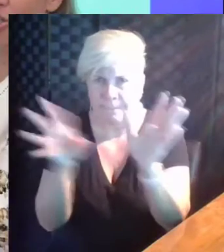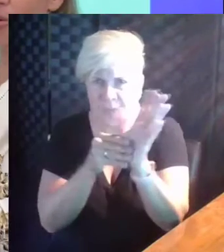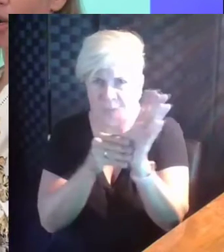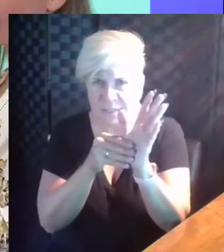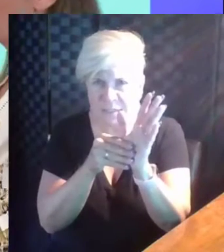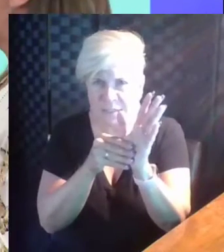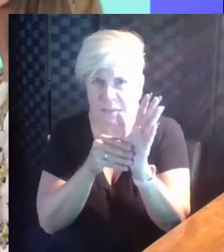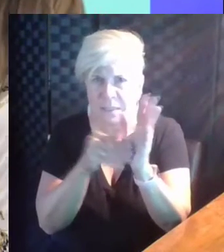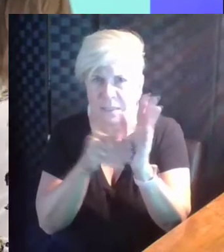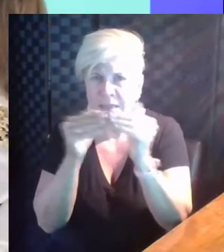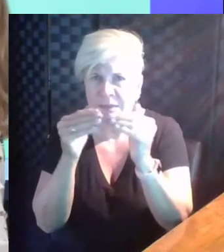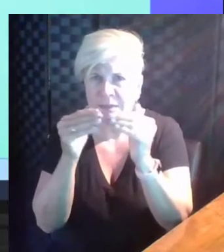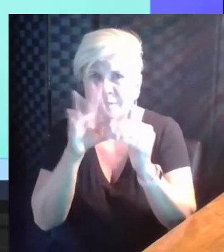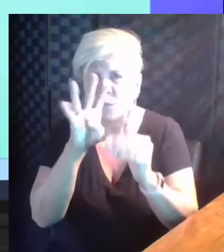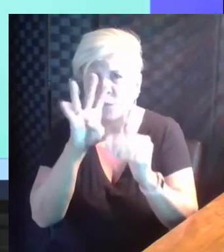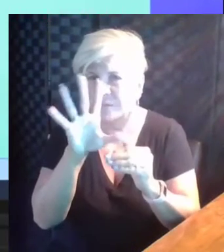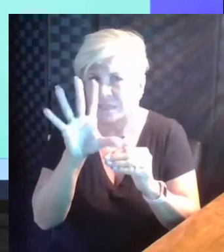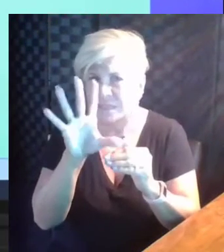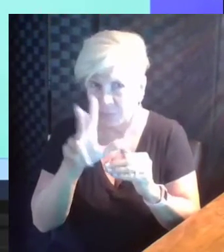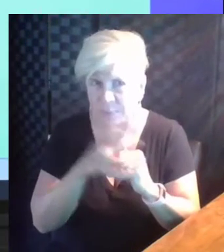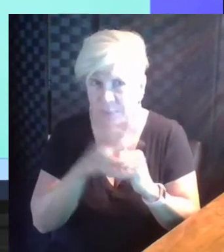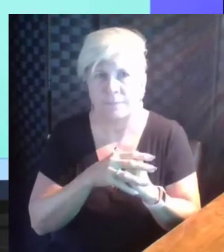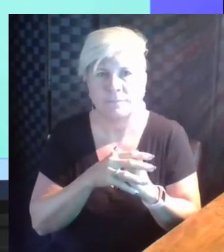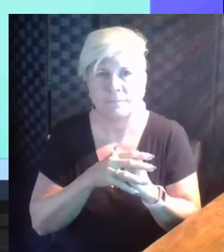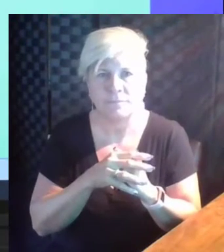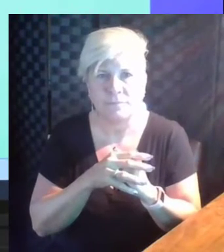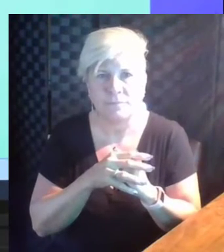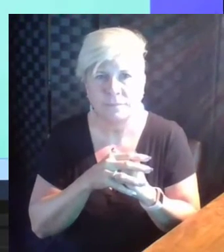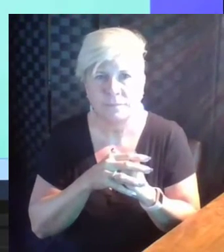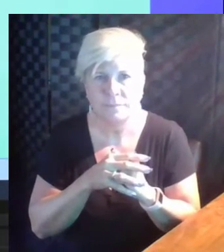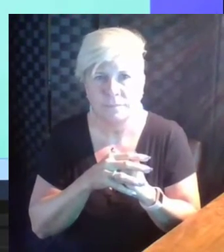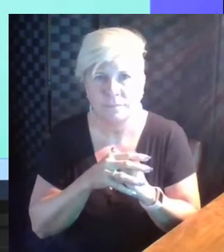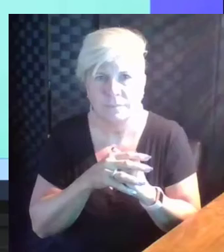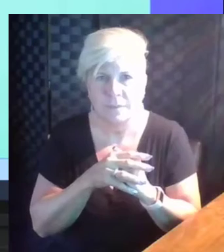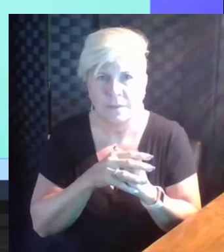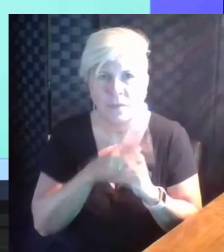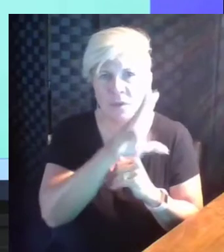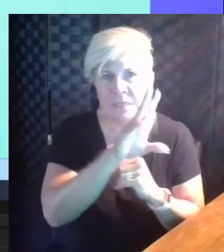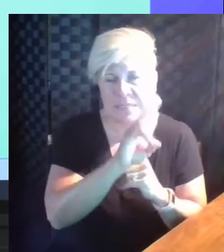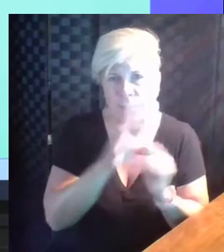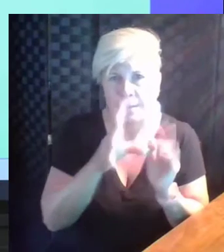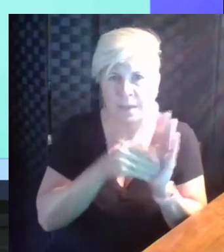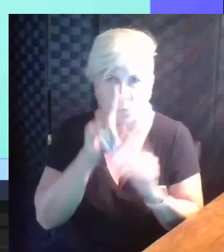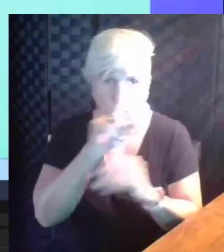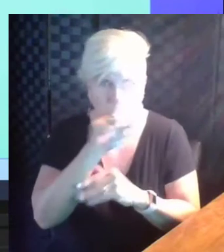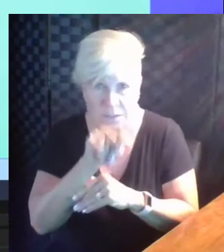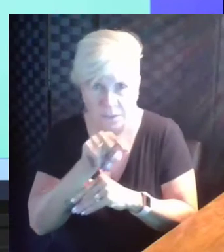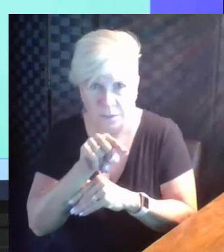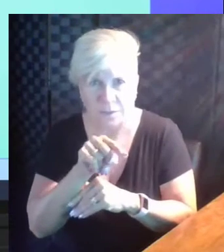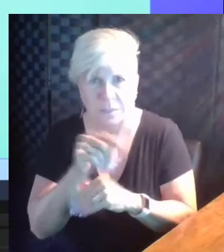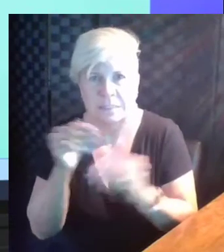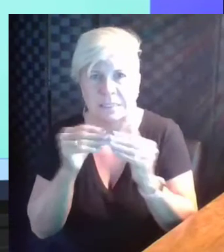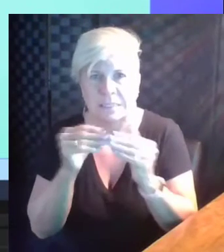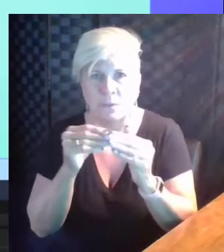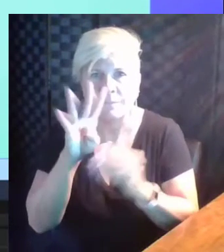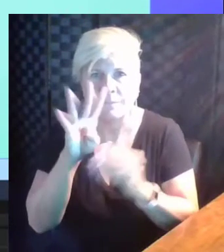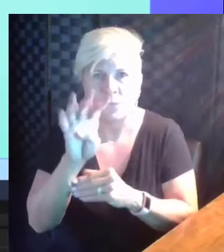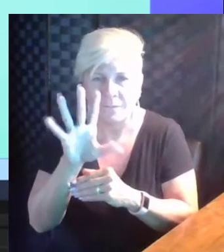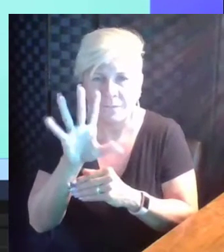plus my question mark, I'll get 453. So 37 plus my unknown